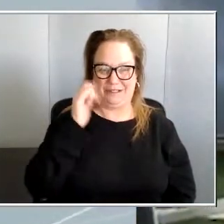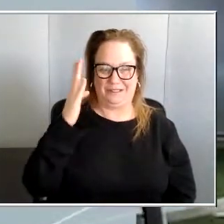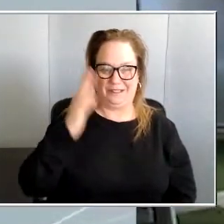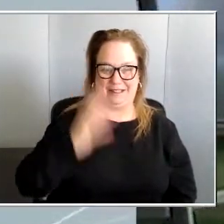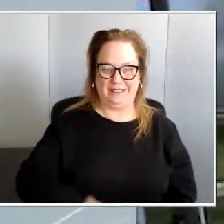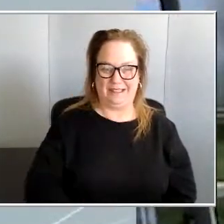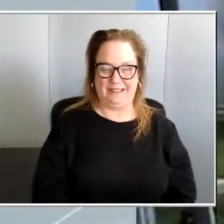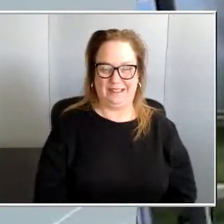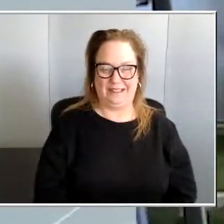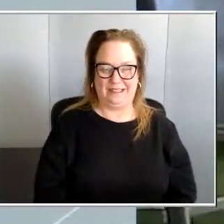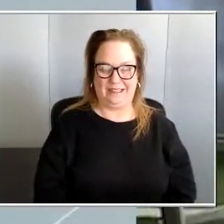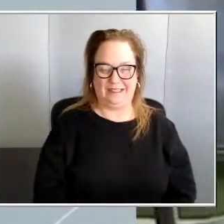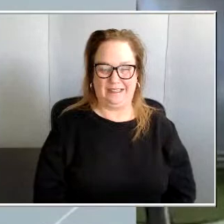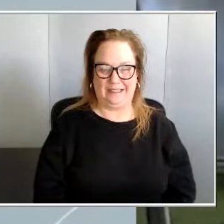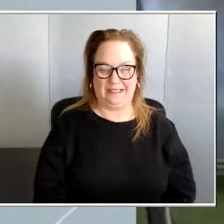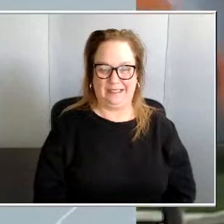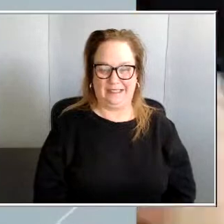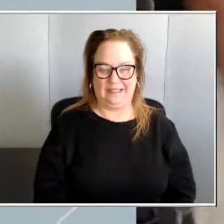job.